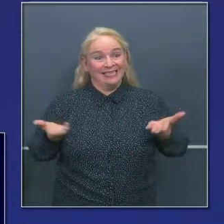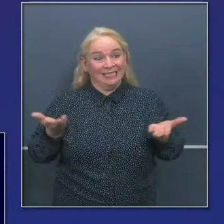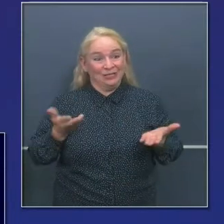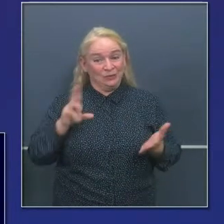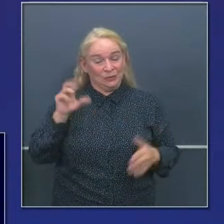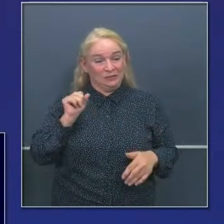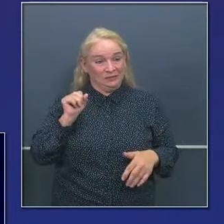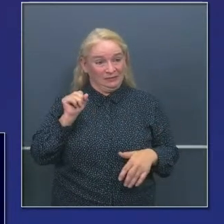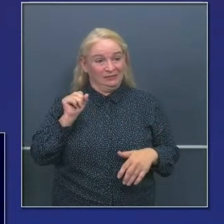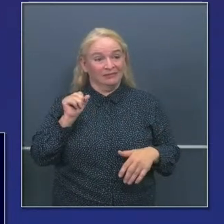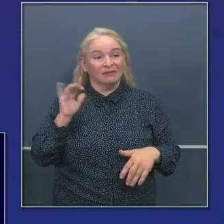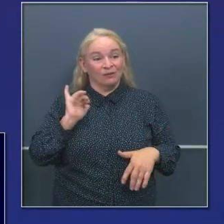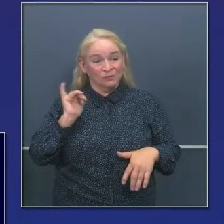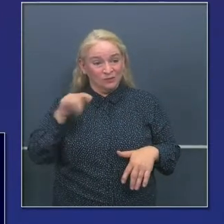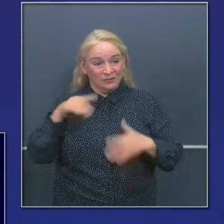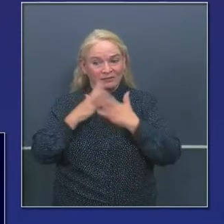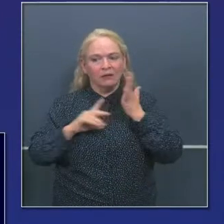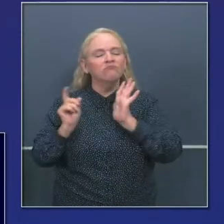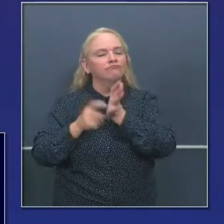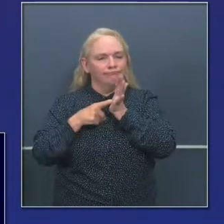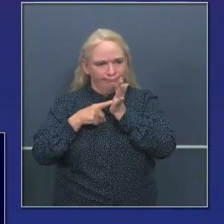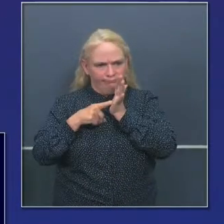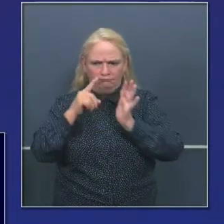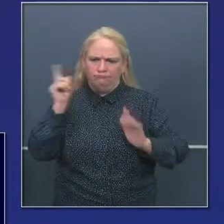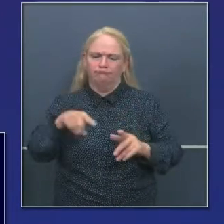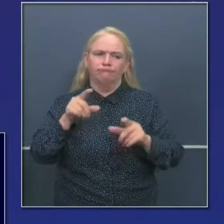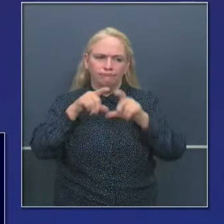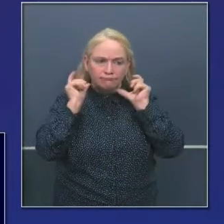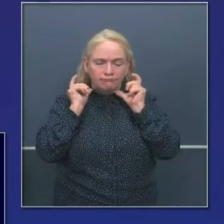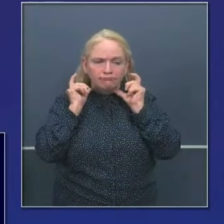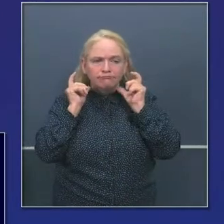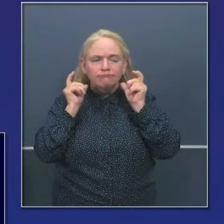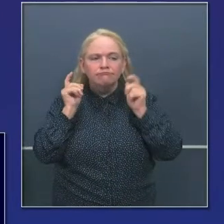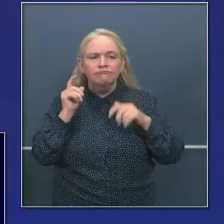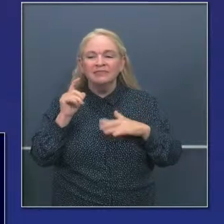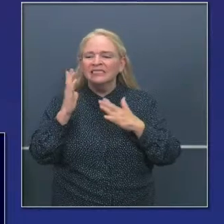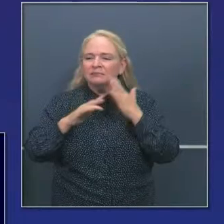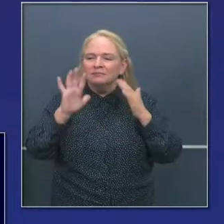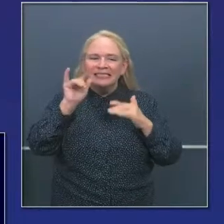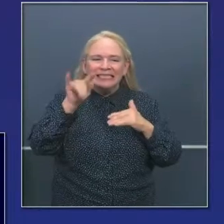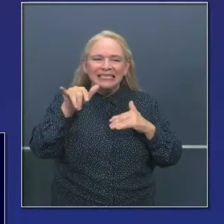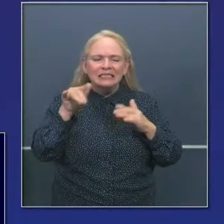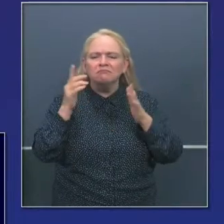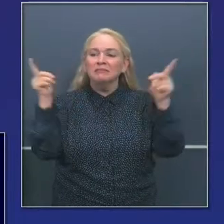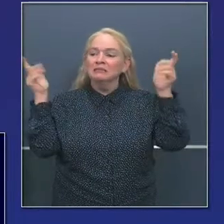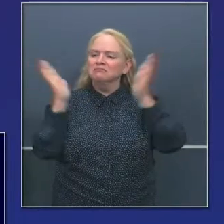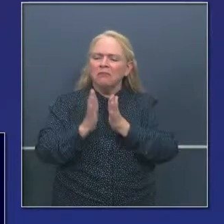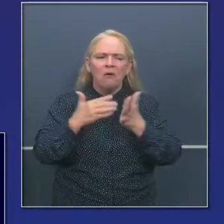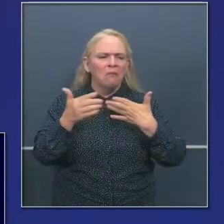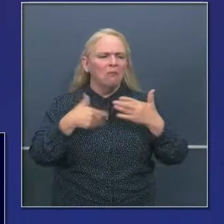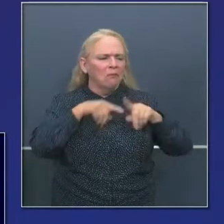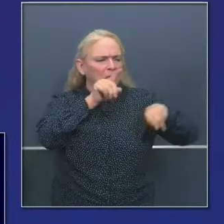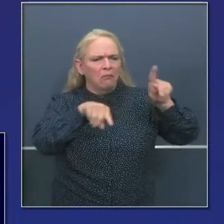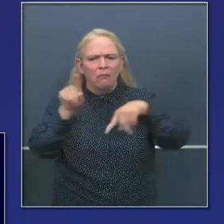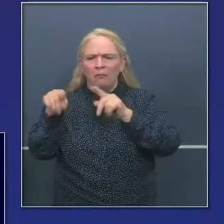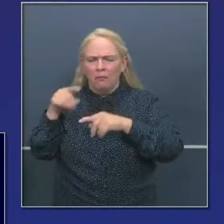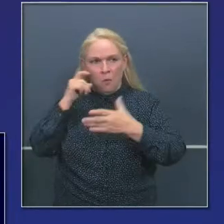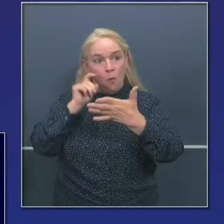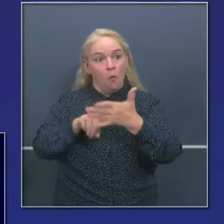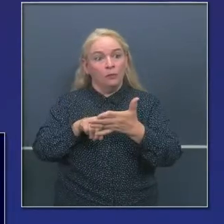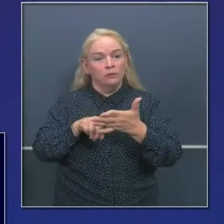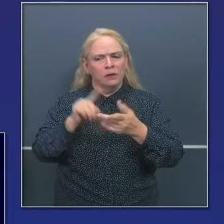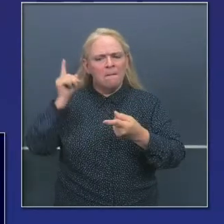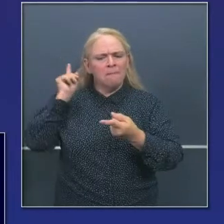also mandated requirements, in cities and counties, large and small, have also seen slower spread